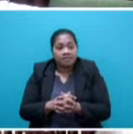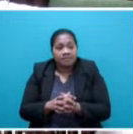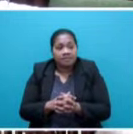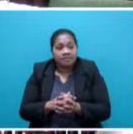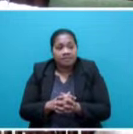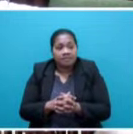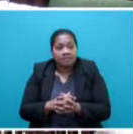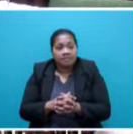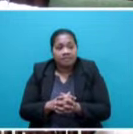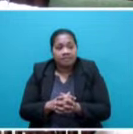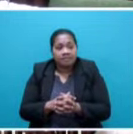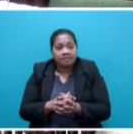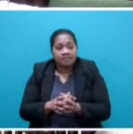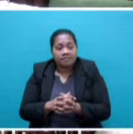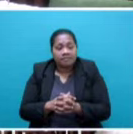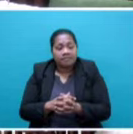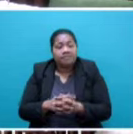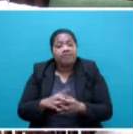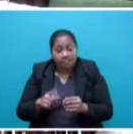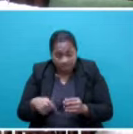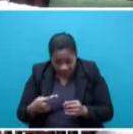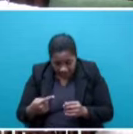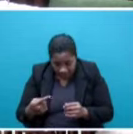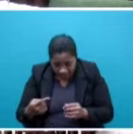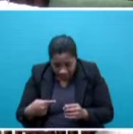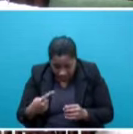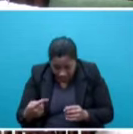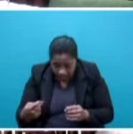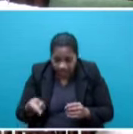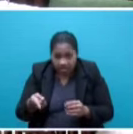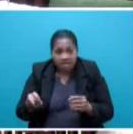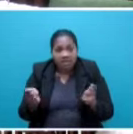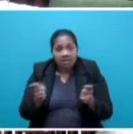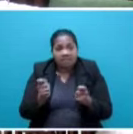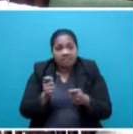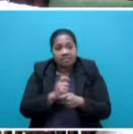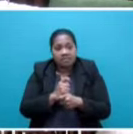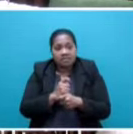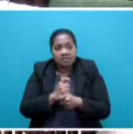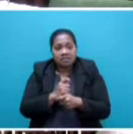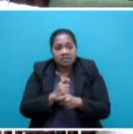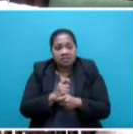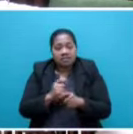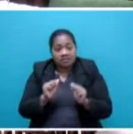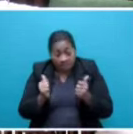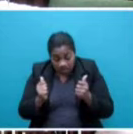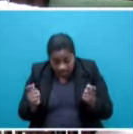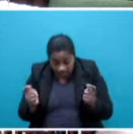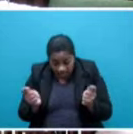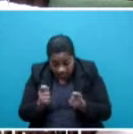amendment. We are in the amendment stage now. After we've dealt with the